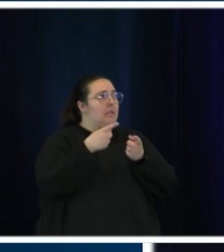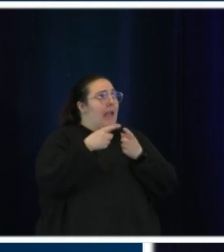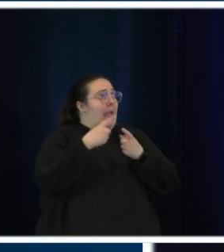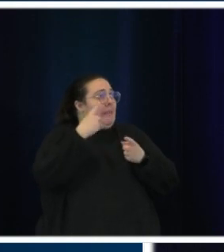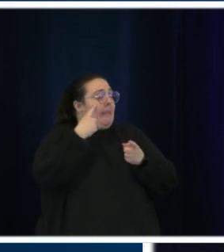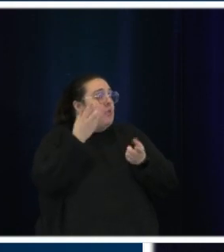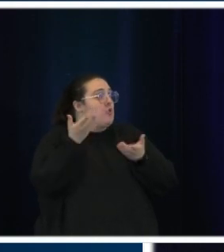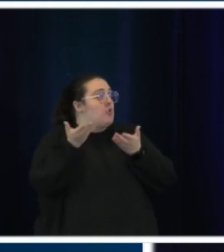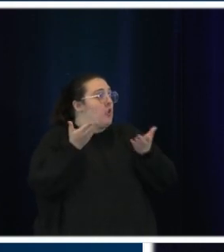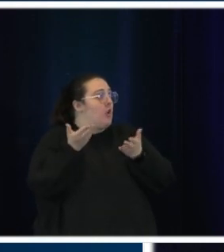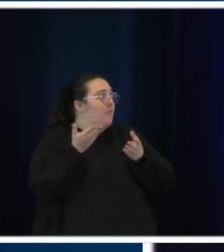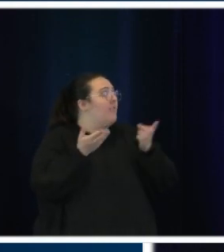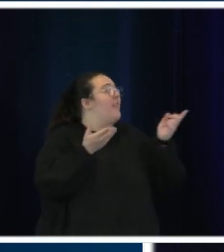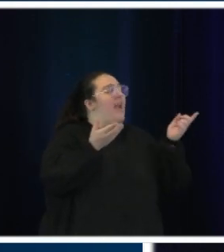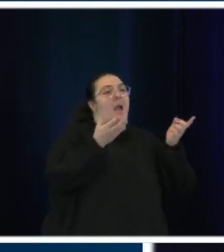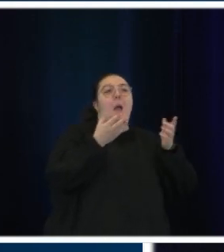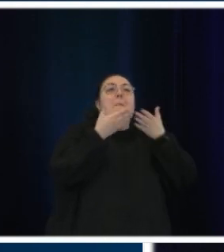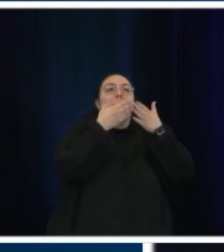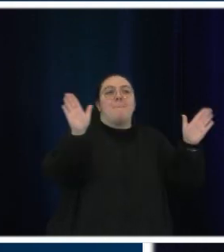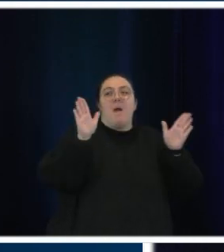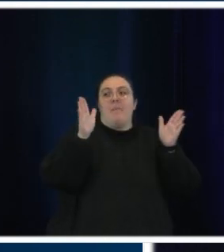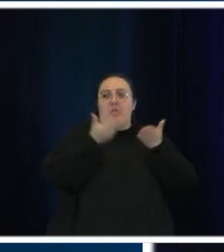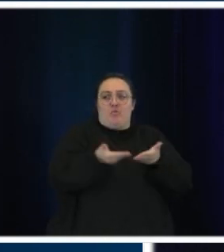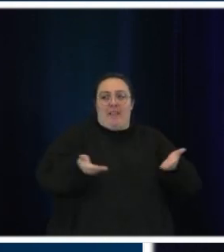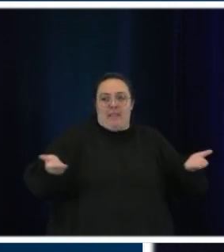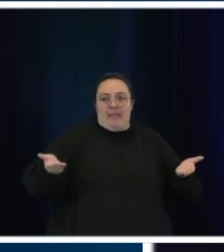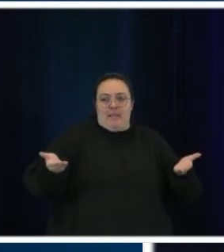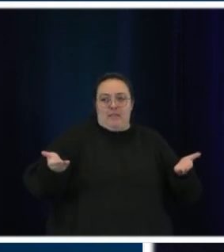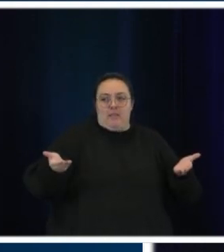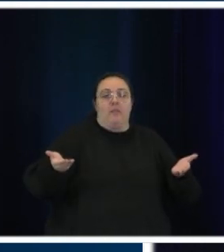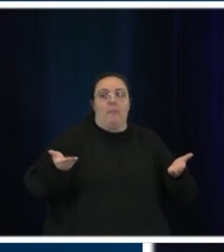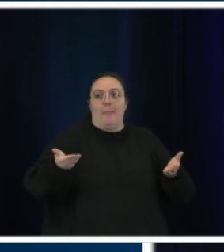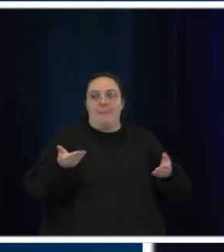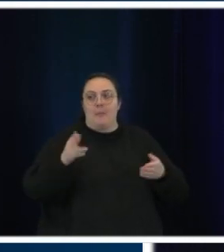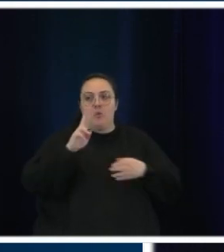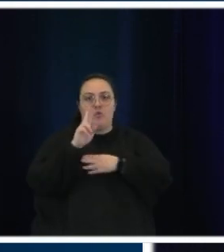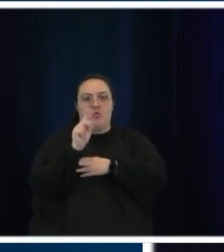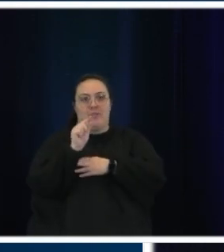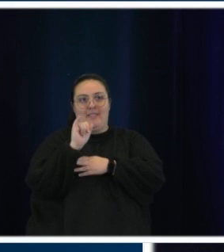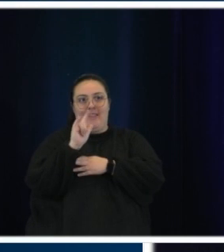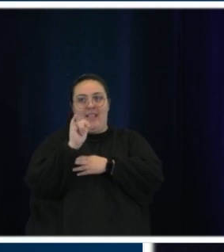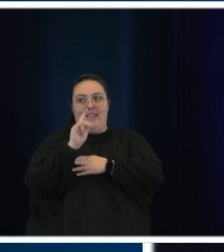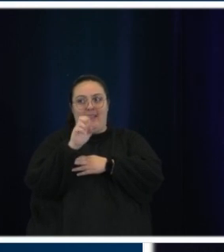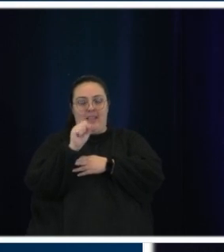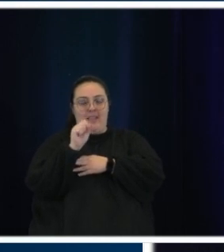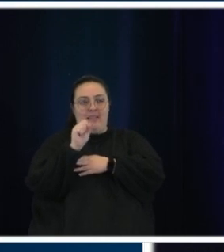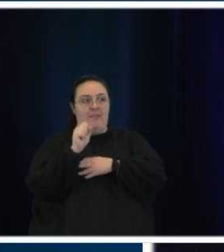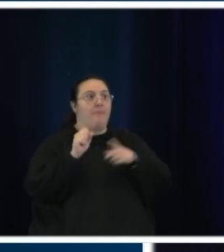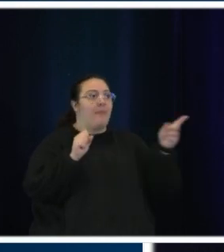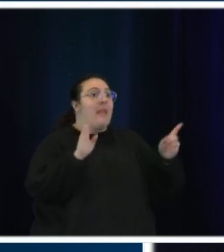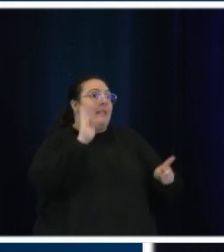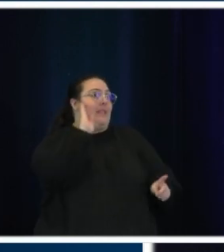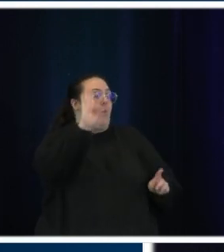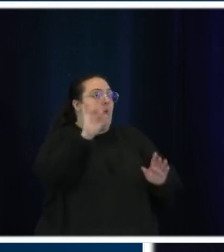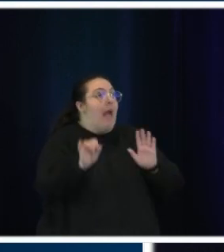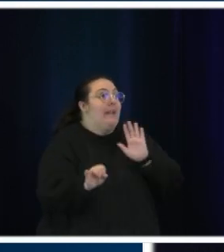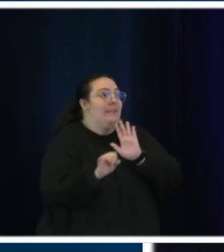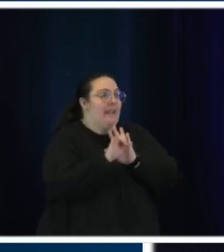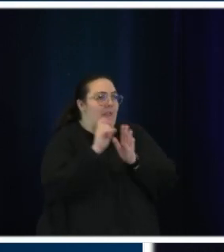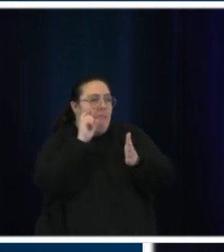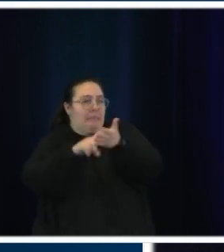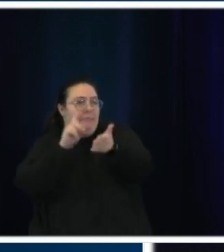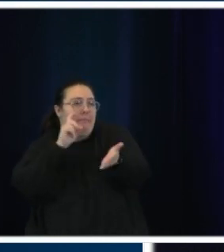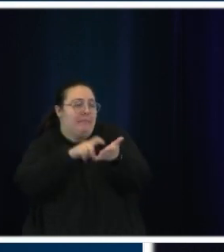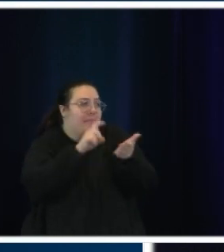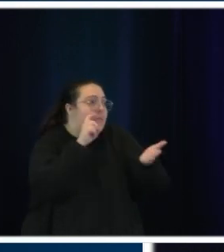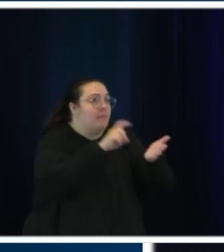Service, Public Utilities, thank you, Public Utilities, and they are going to identify They're working in these same